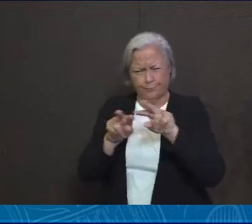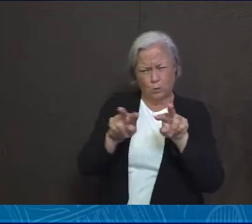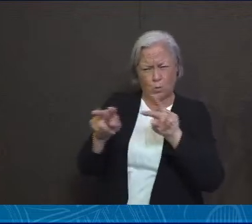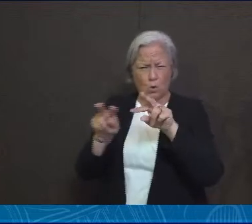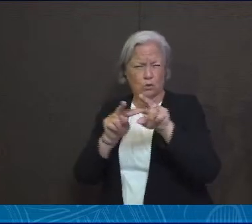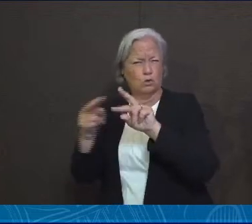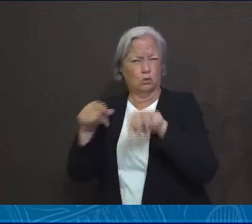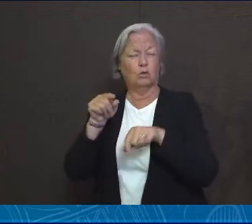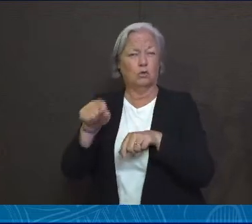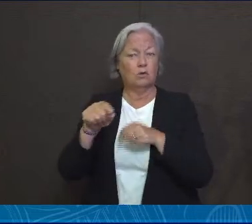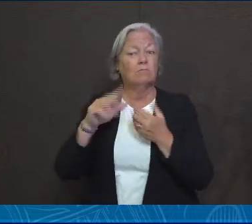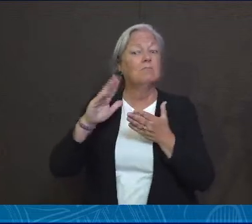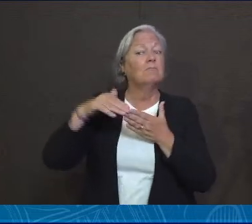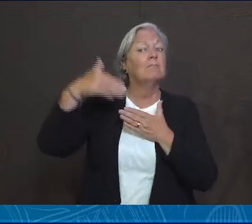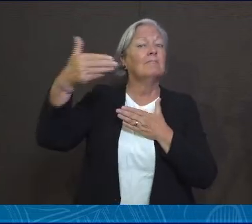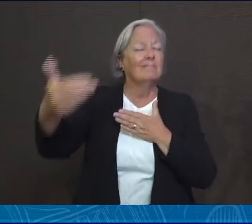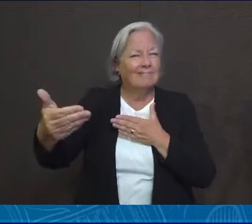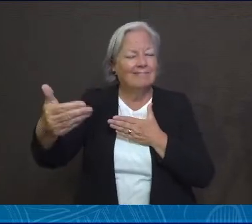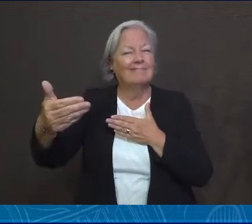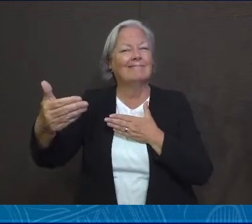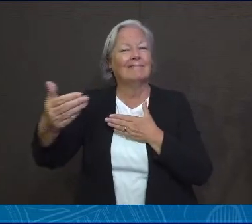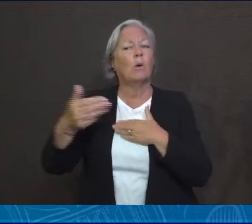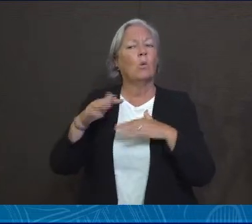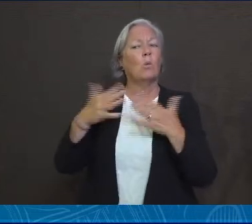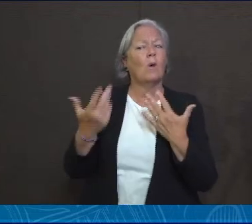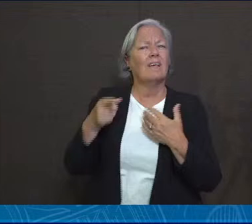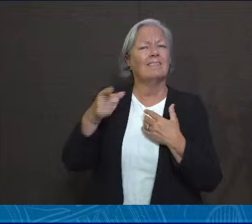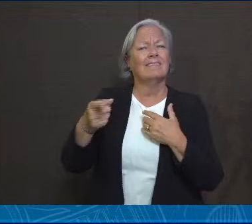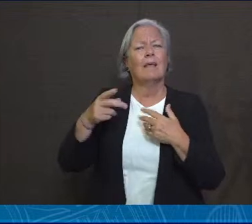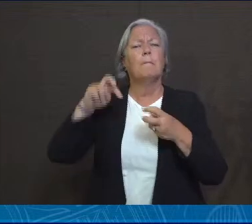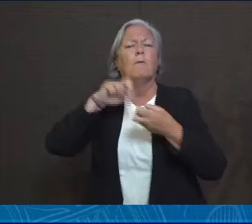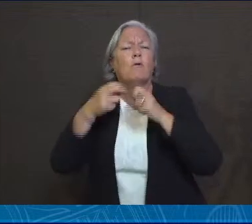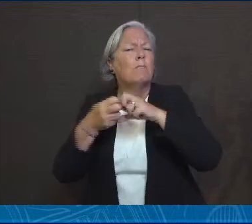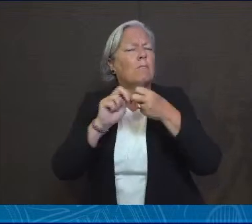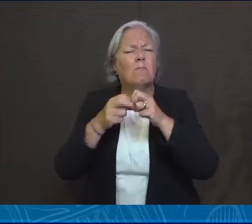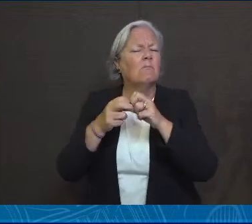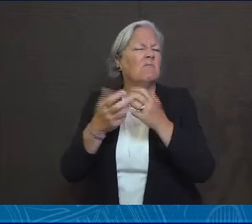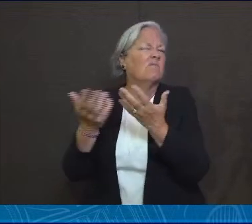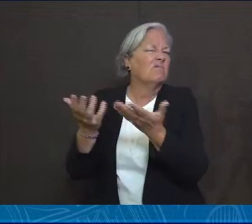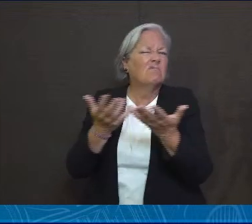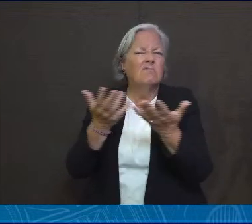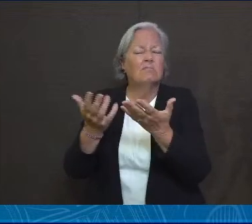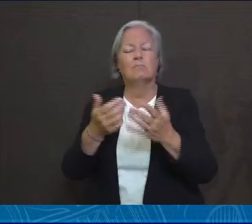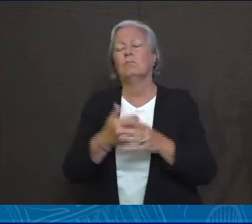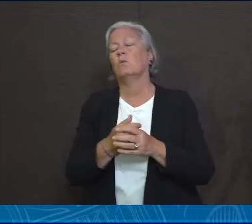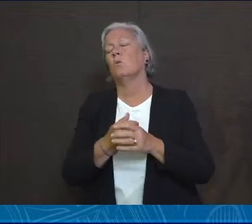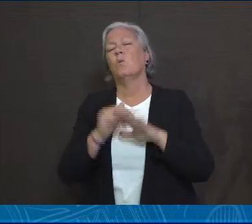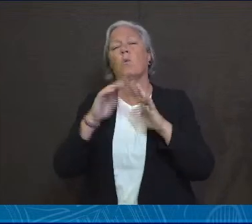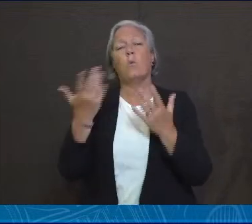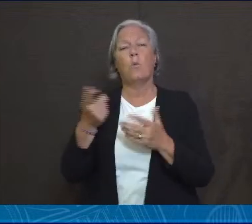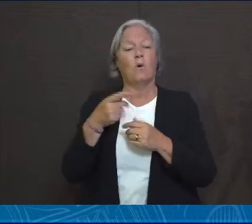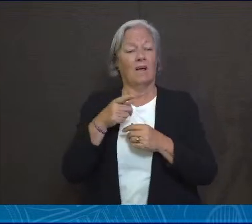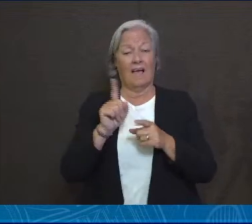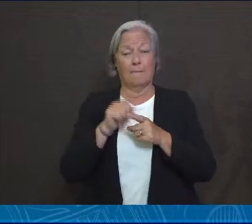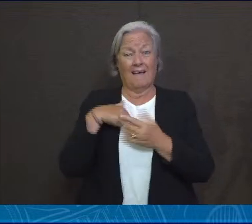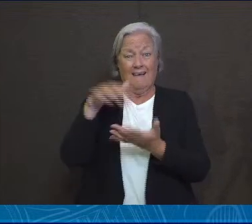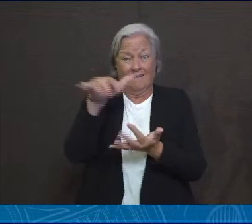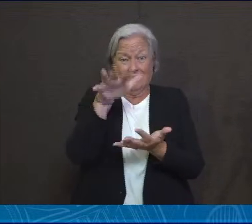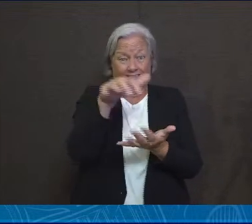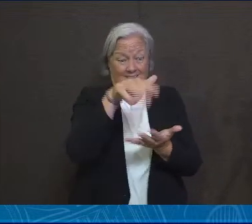in the next round, we try to actually address some of the issues that we face in the current round or the information that we've gathered over a period of